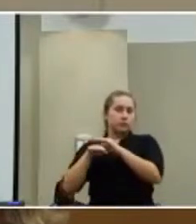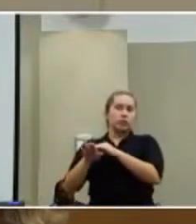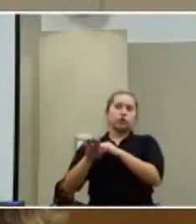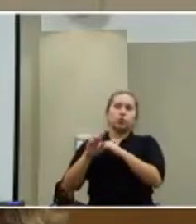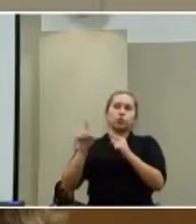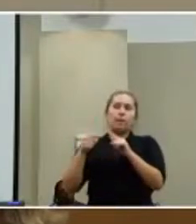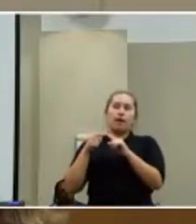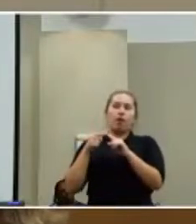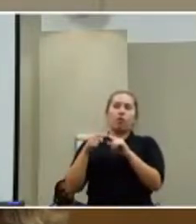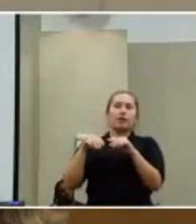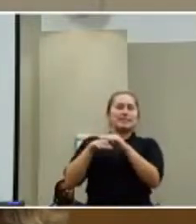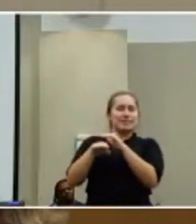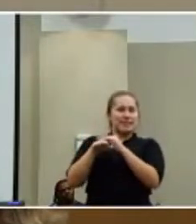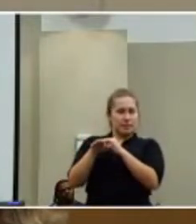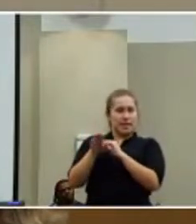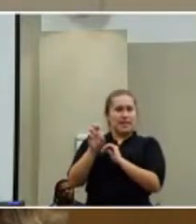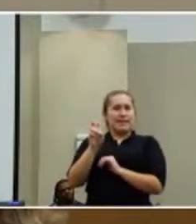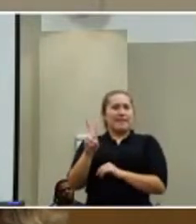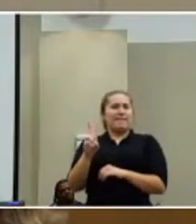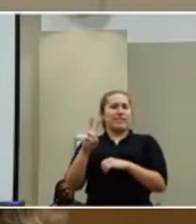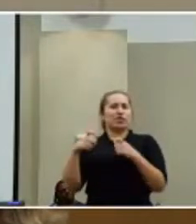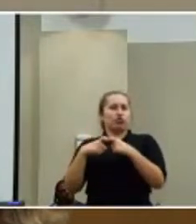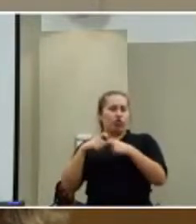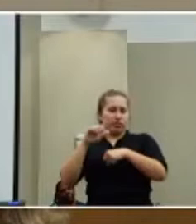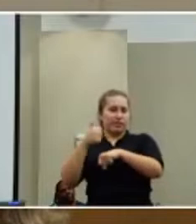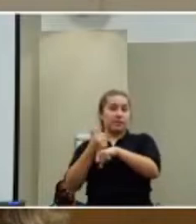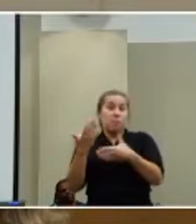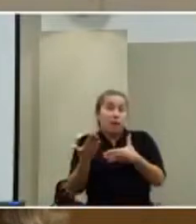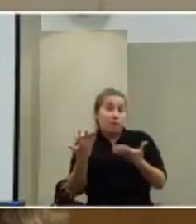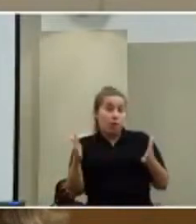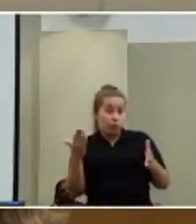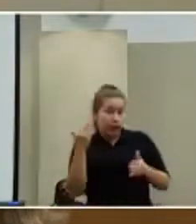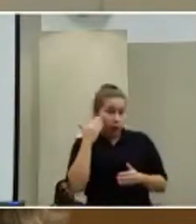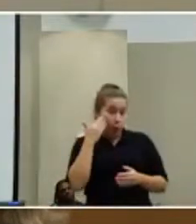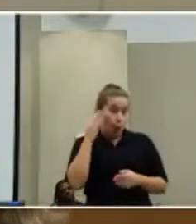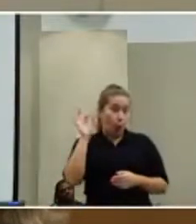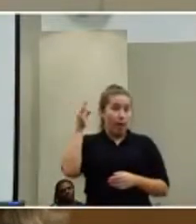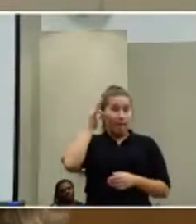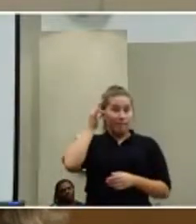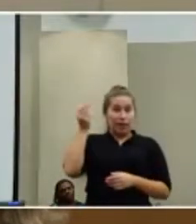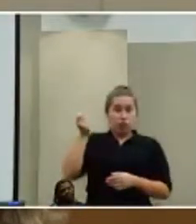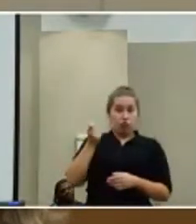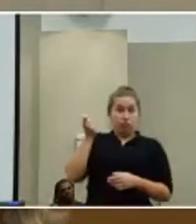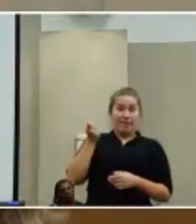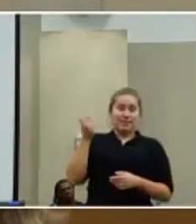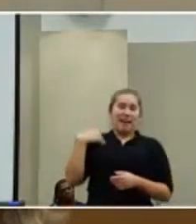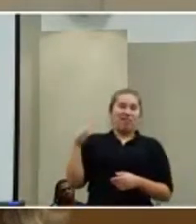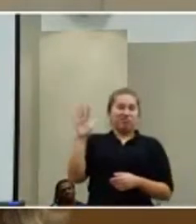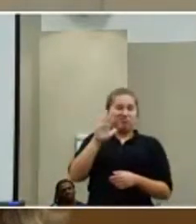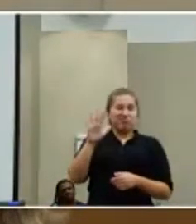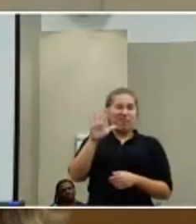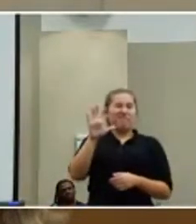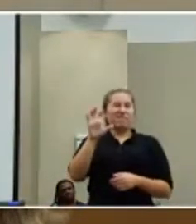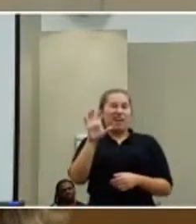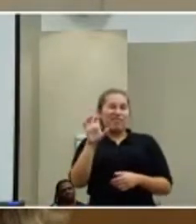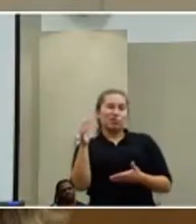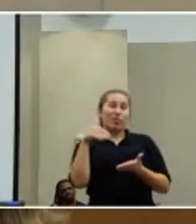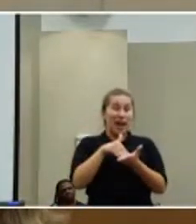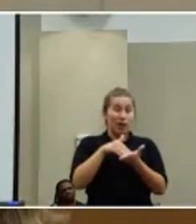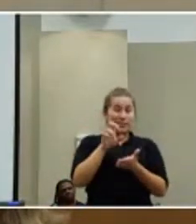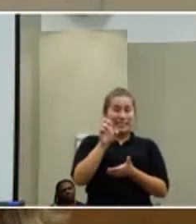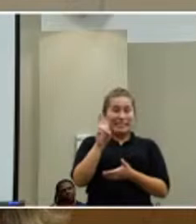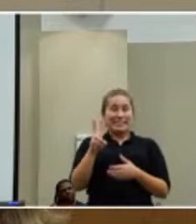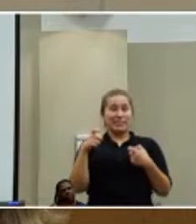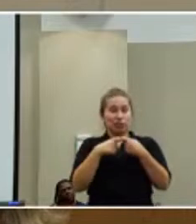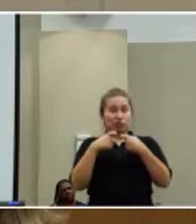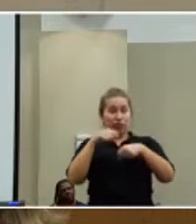EV charging stations. You may be aware that through federal grants, there are approximately 500,000 EV charging stations that are going to be